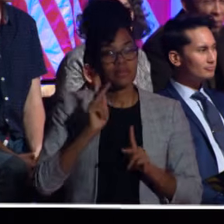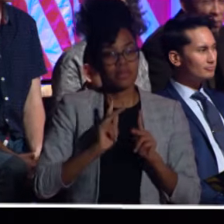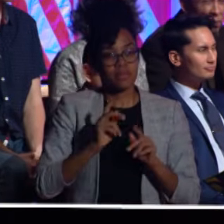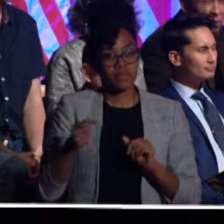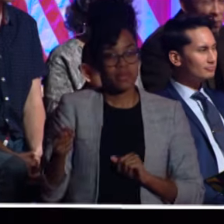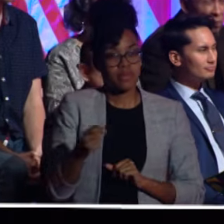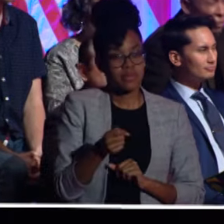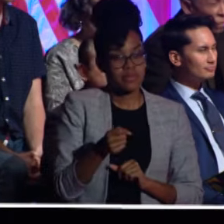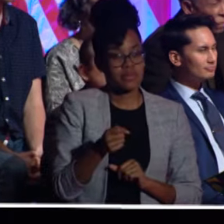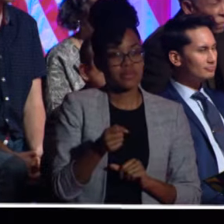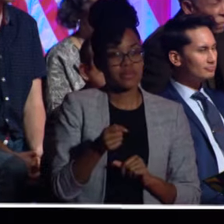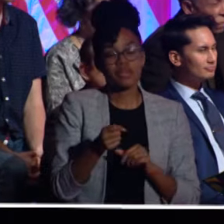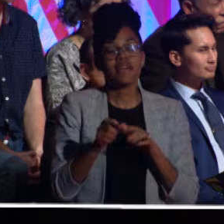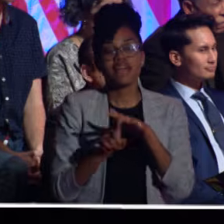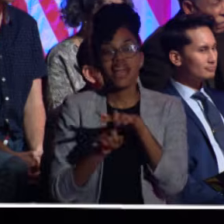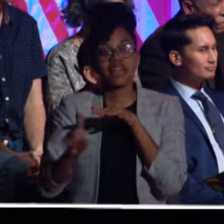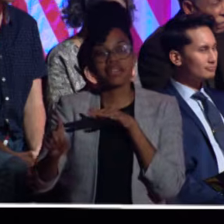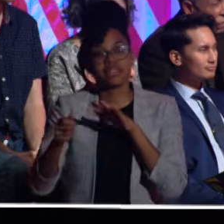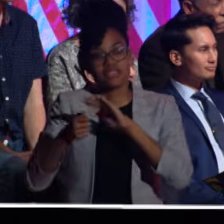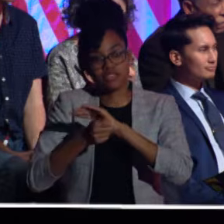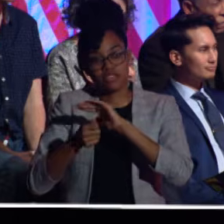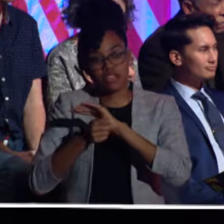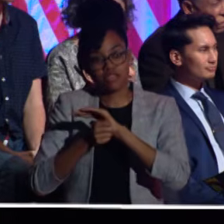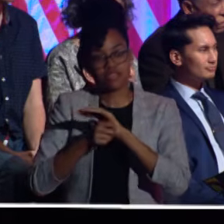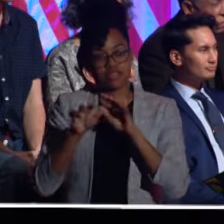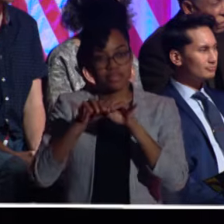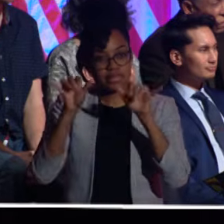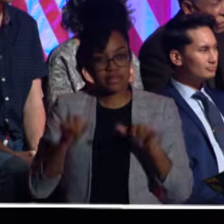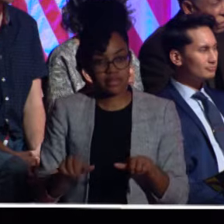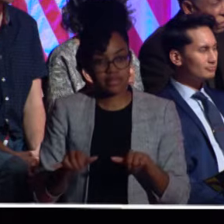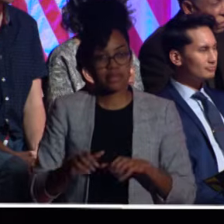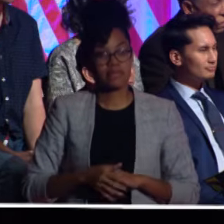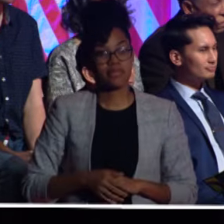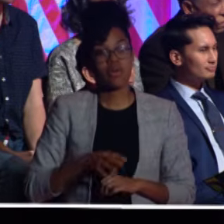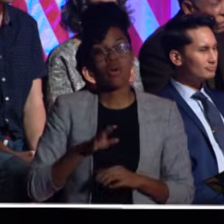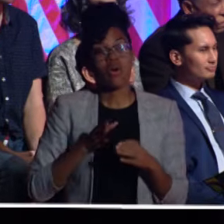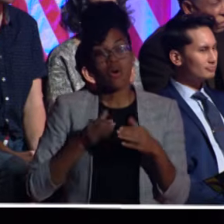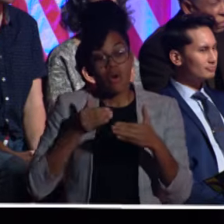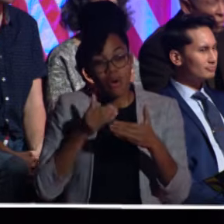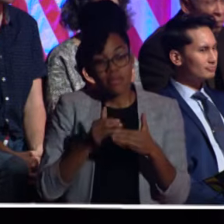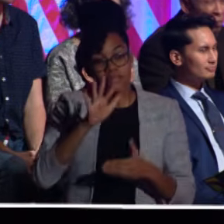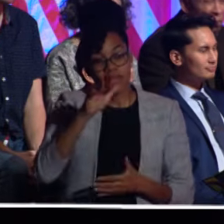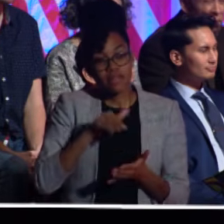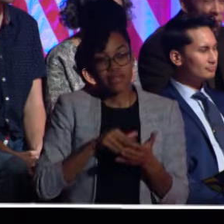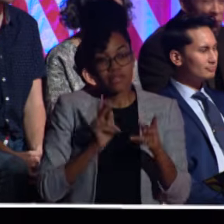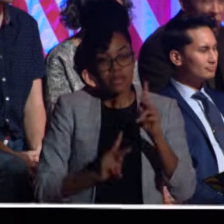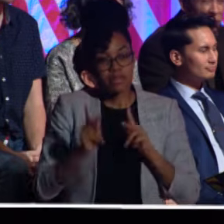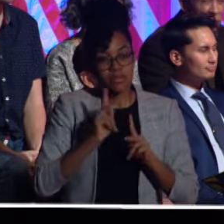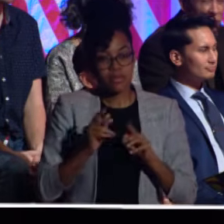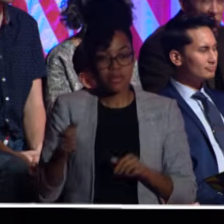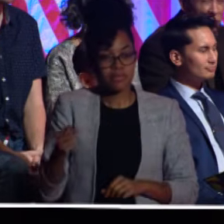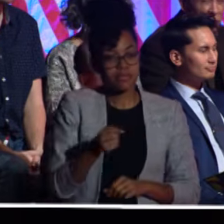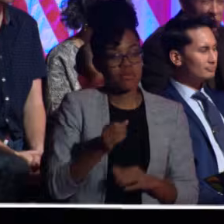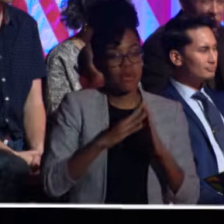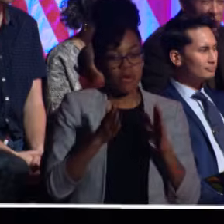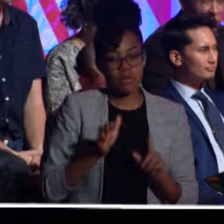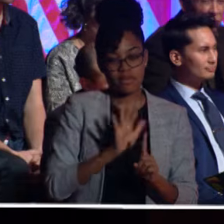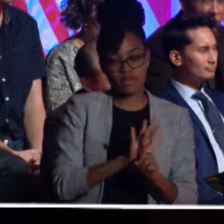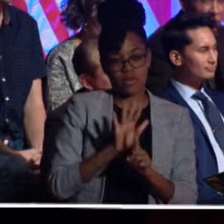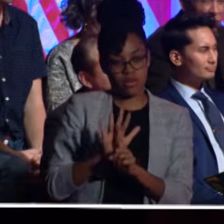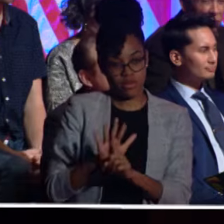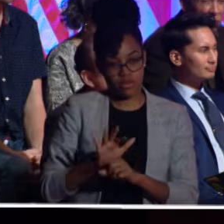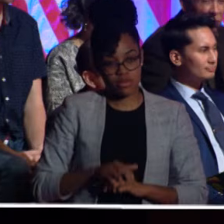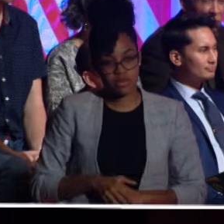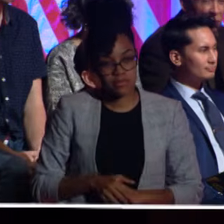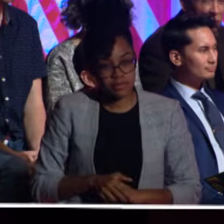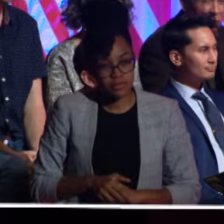4,900 single adults have exited the streets or shelter to homes of their own. Imagine what